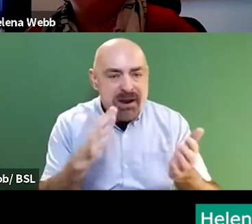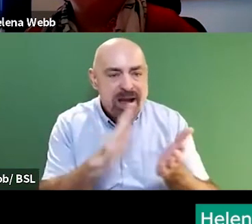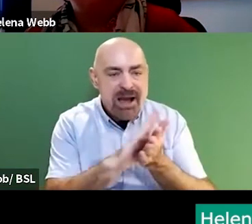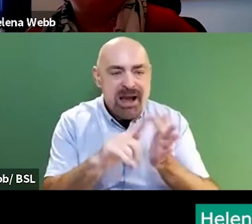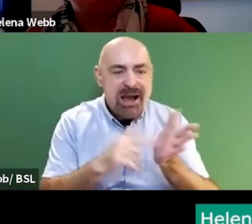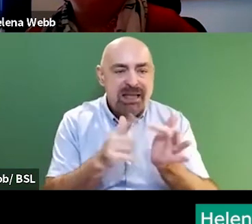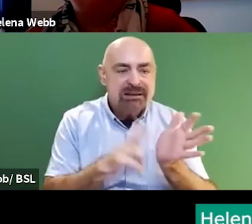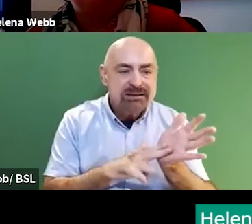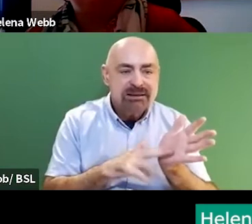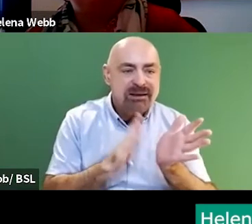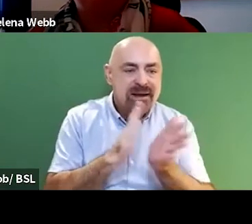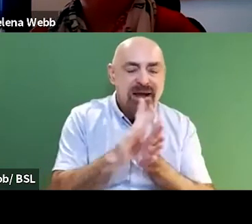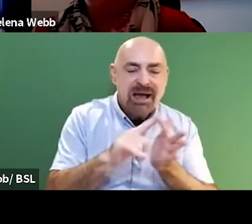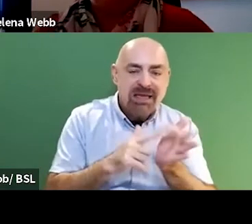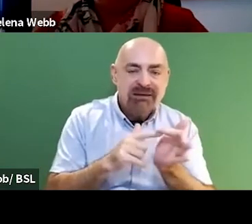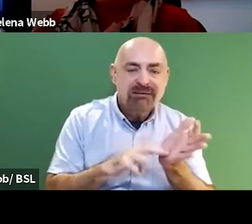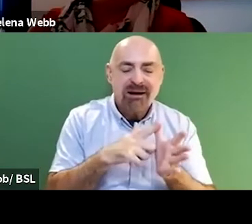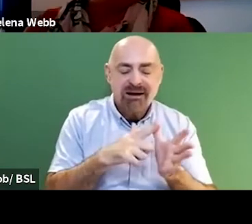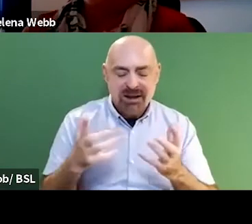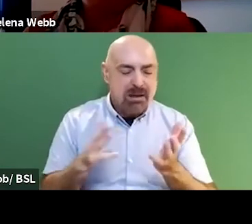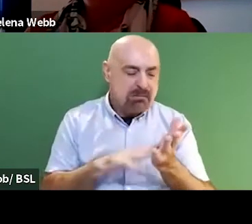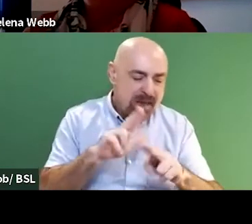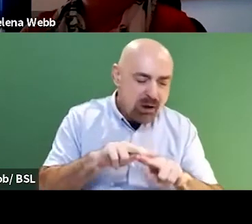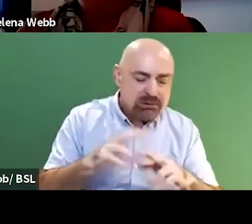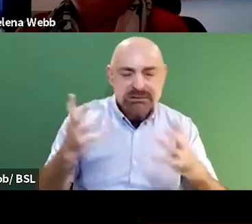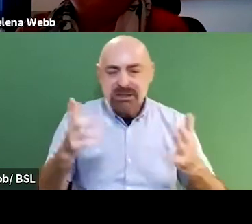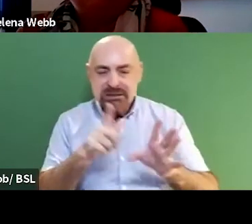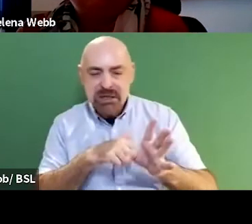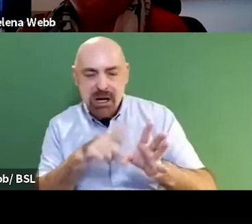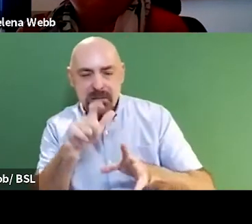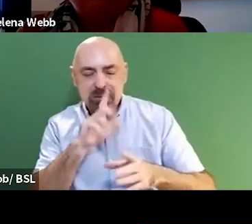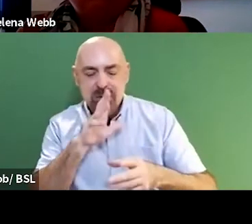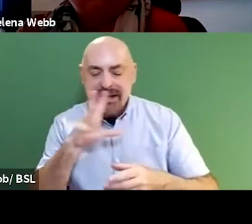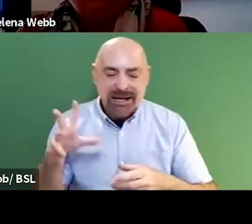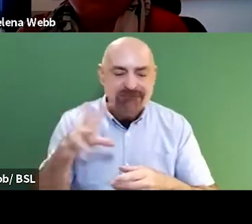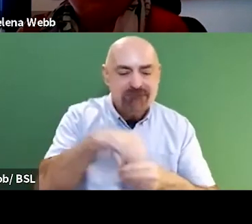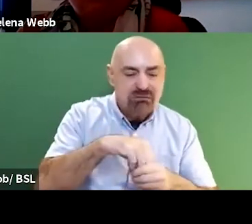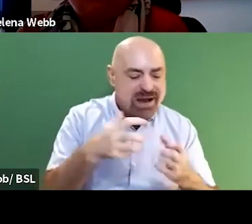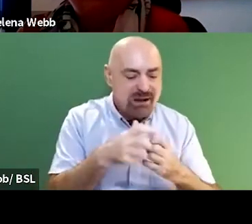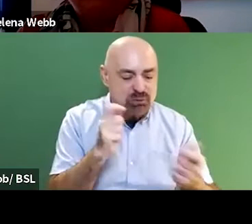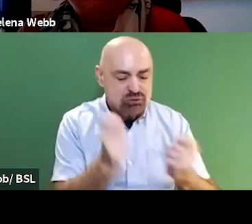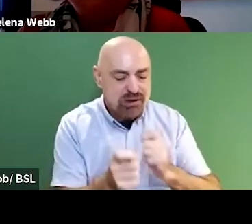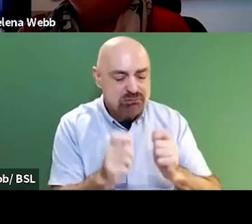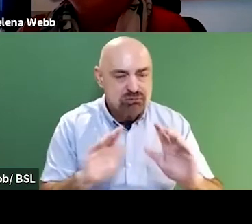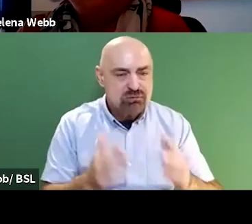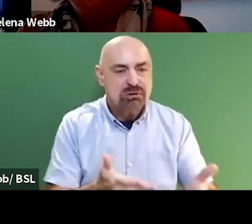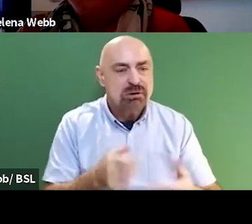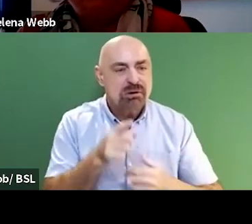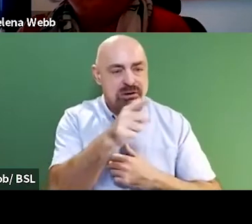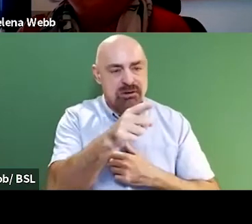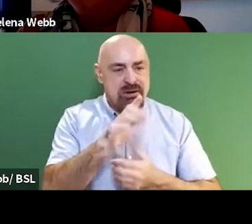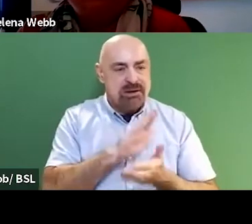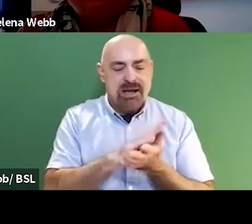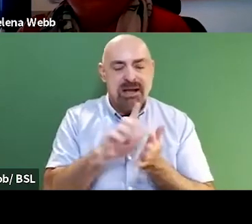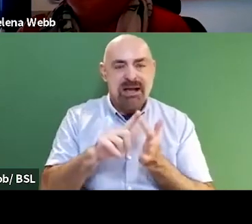on how we work with parents and carers and children and young people around shaping services? I think the key for us has